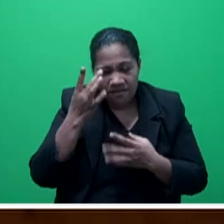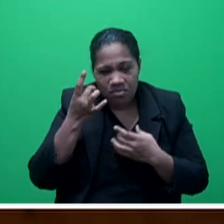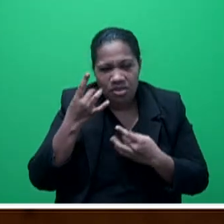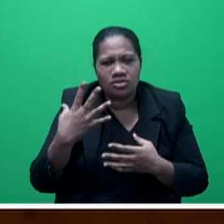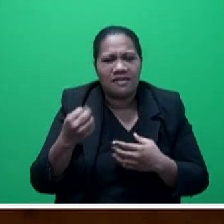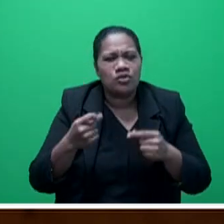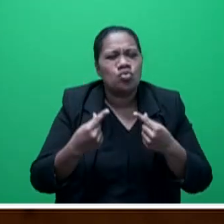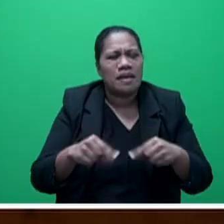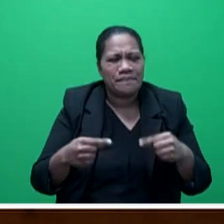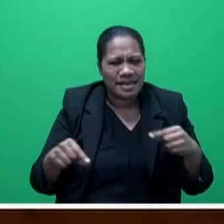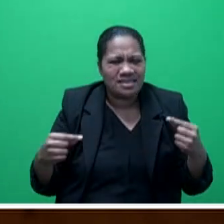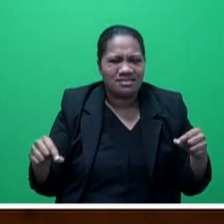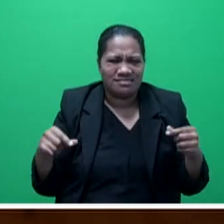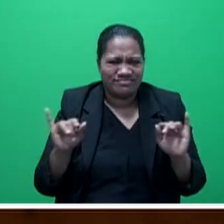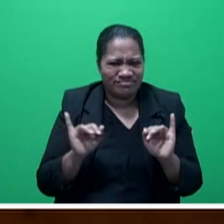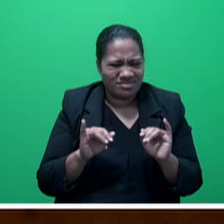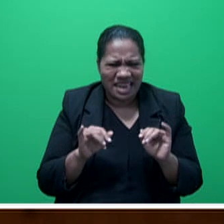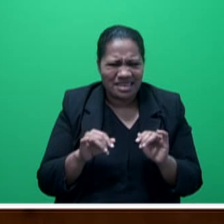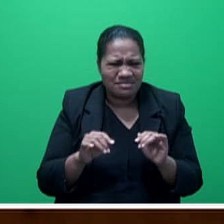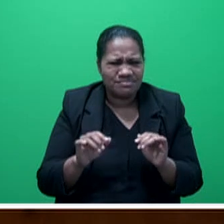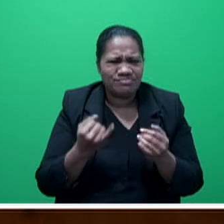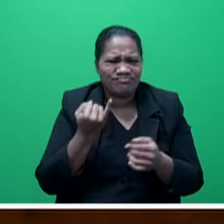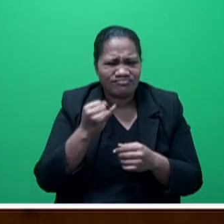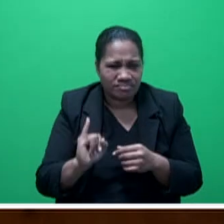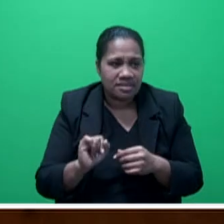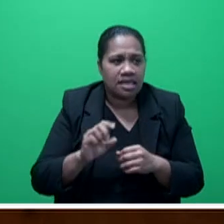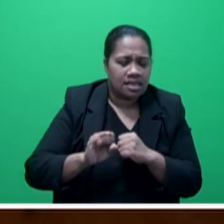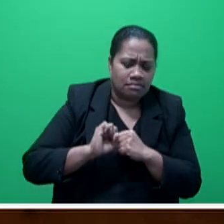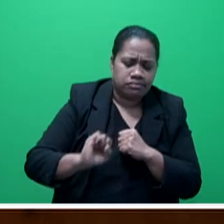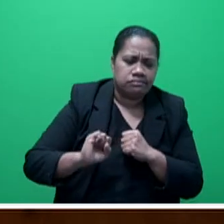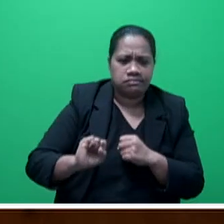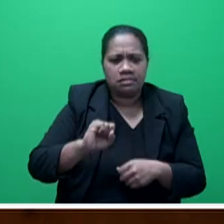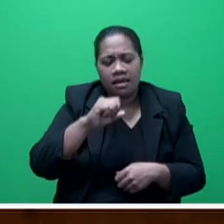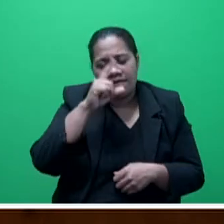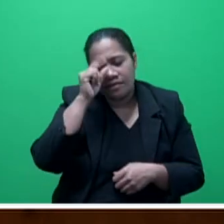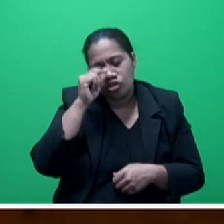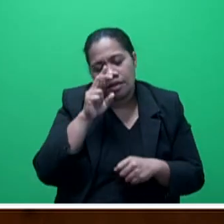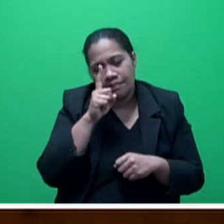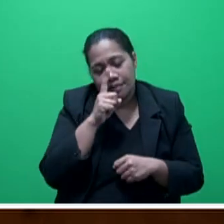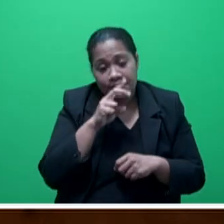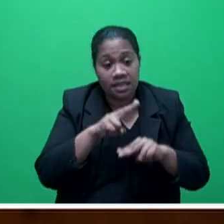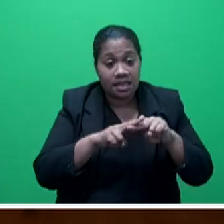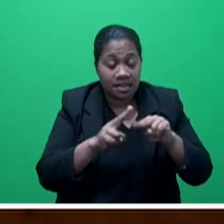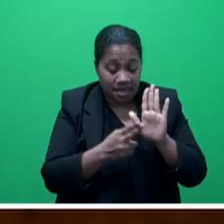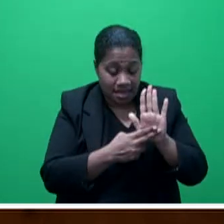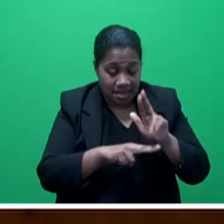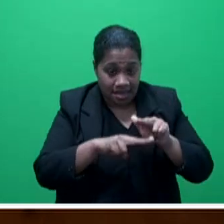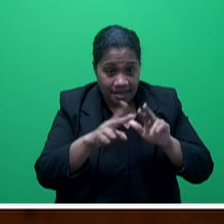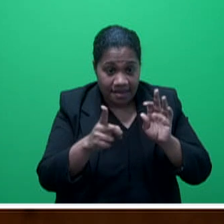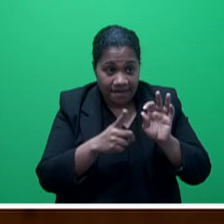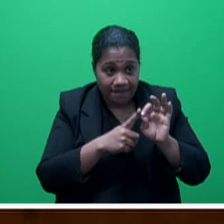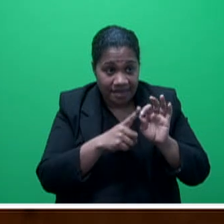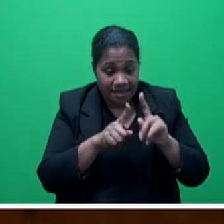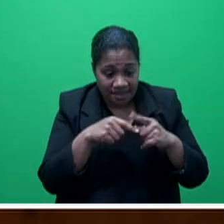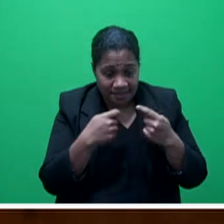errors, unrealistic promises, and was rejected by the Fijian people. The NFP manifesto and the team who drafted